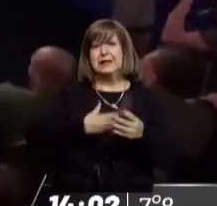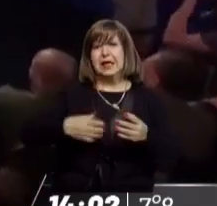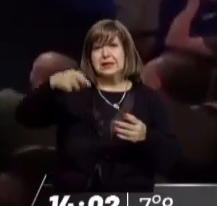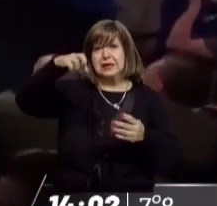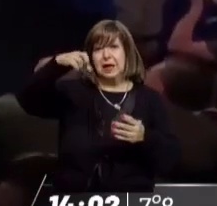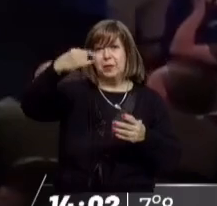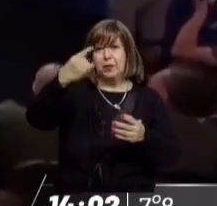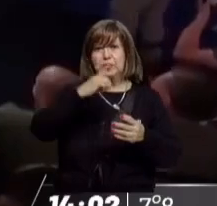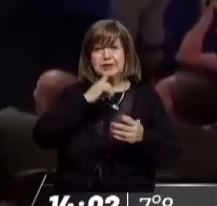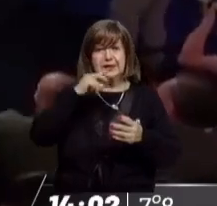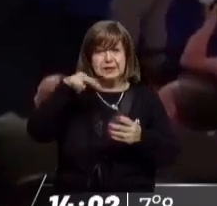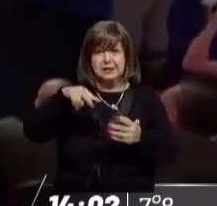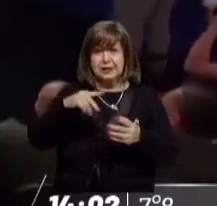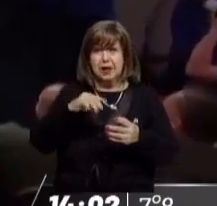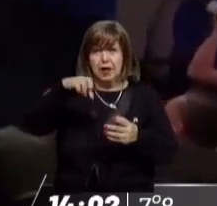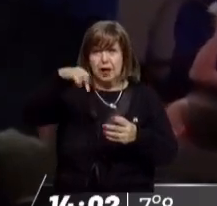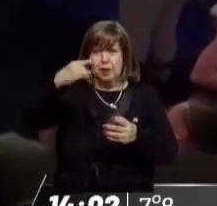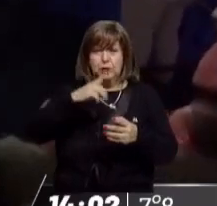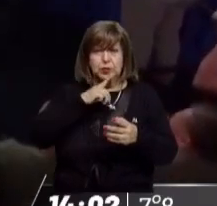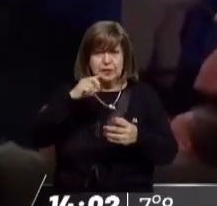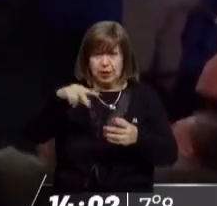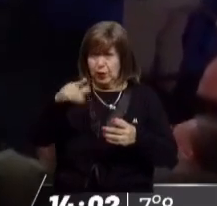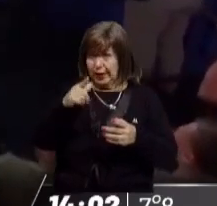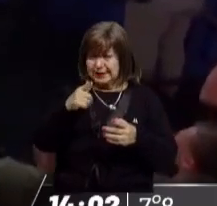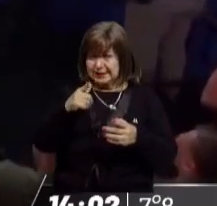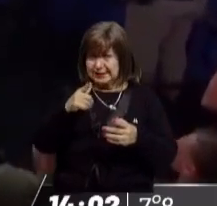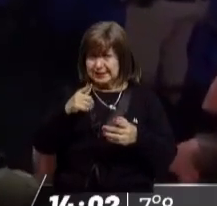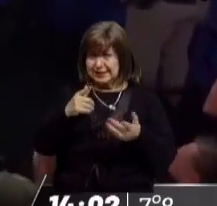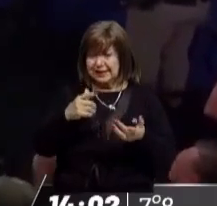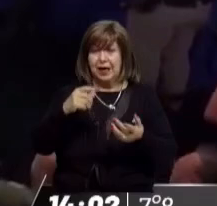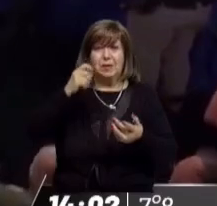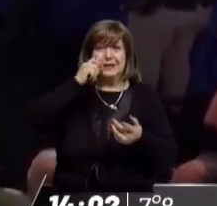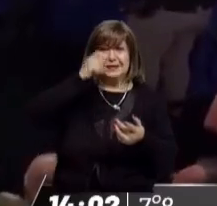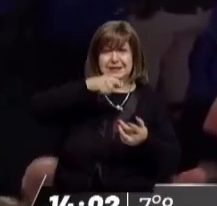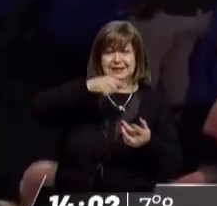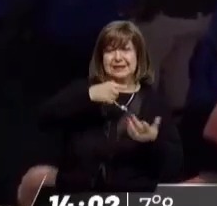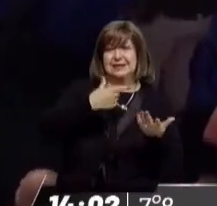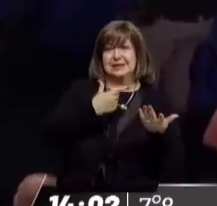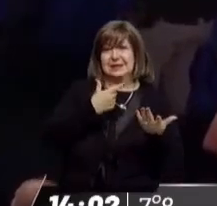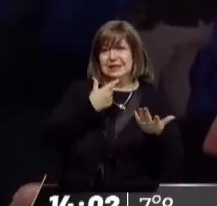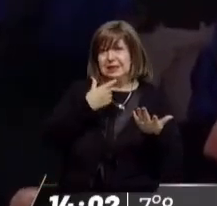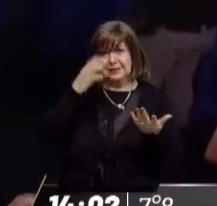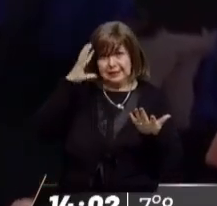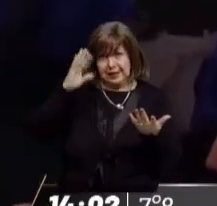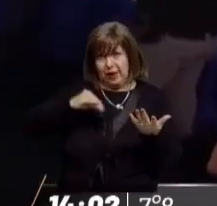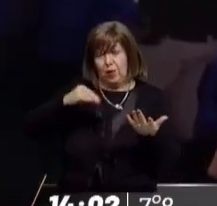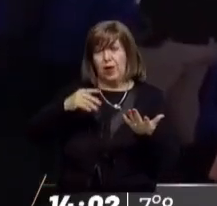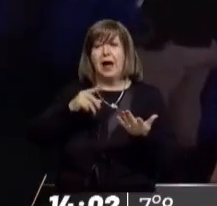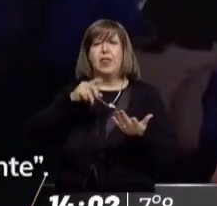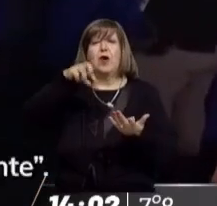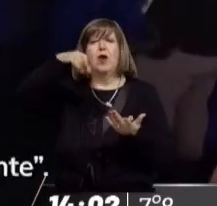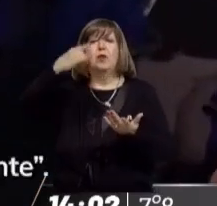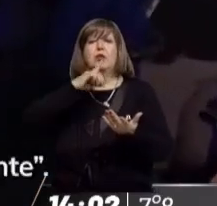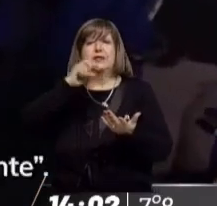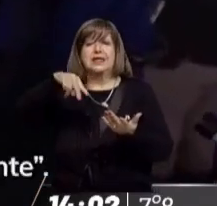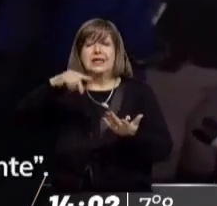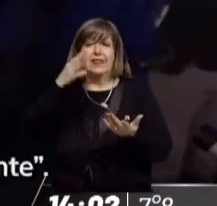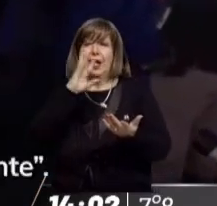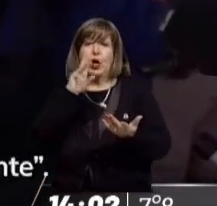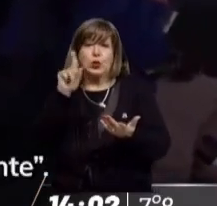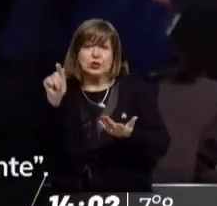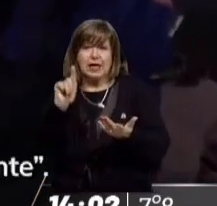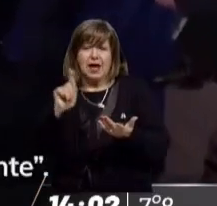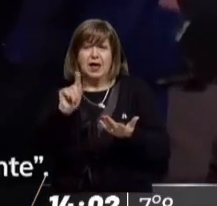President Putin. You can beat President Putin. President Zelensky. I'm so focused on beating Putin, we got to worry about